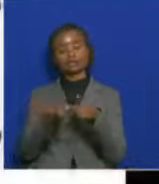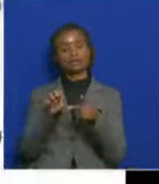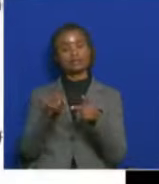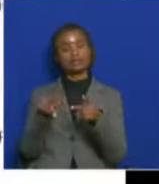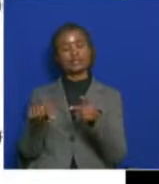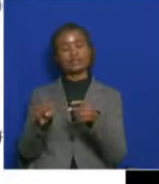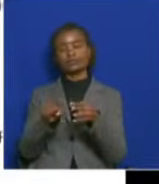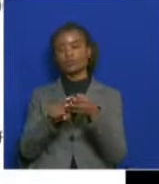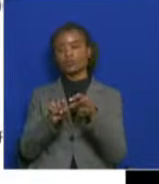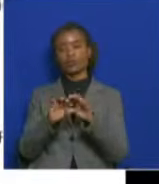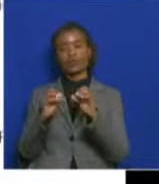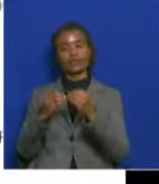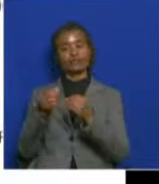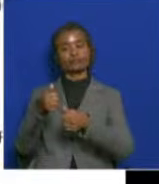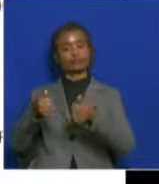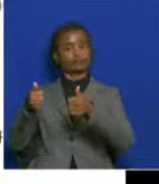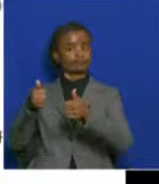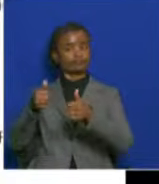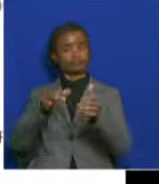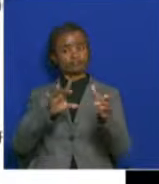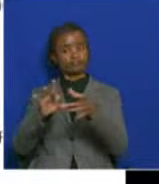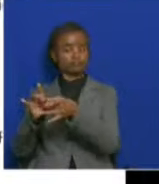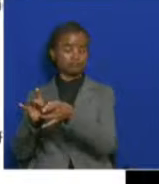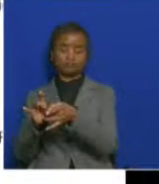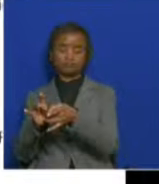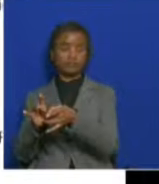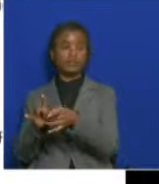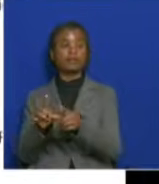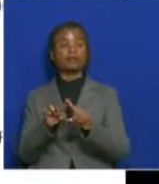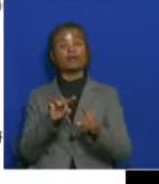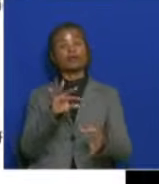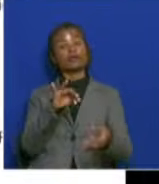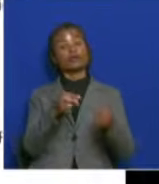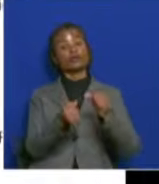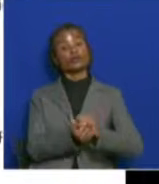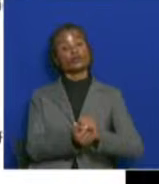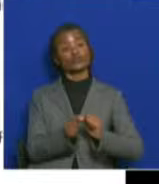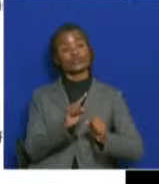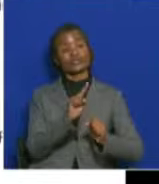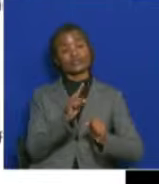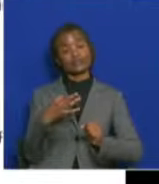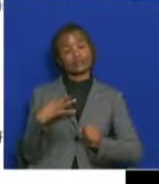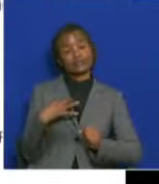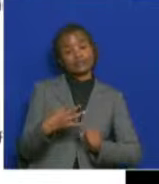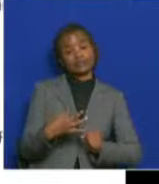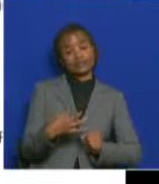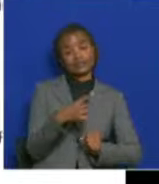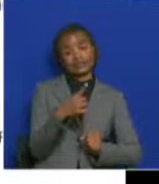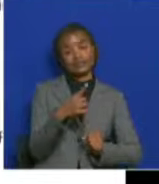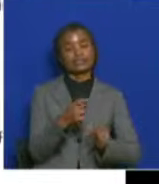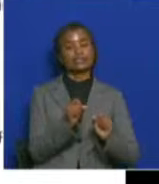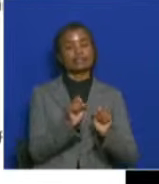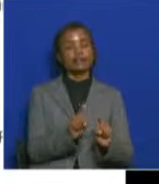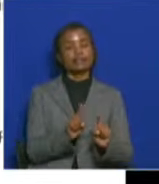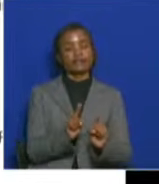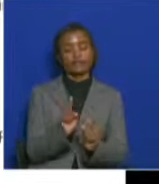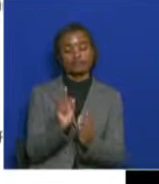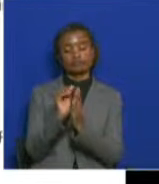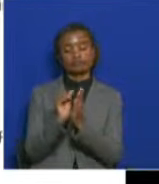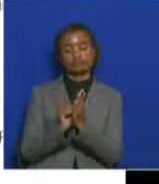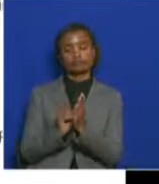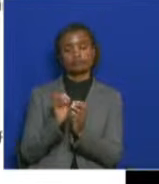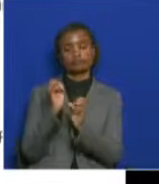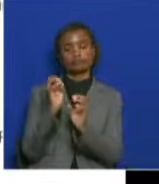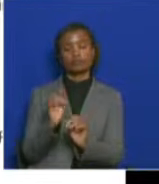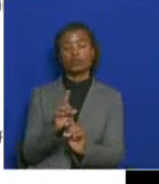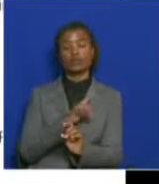Conclusion. Carneylinks has made these submissions voluntarily because it believes that the Commission should have before it the